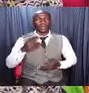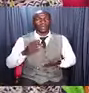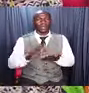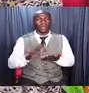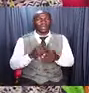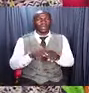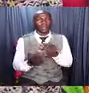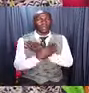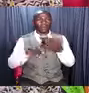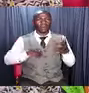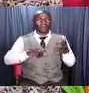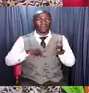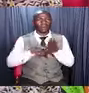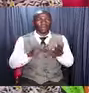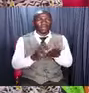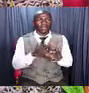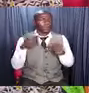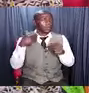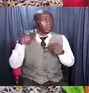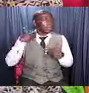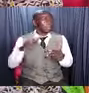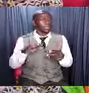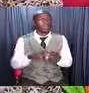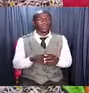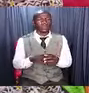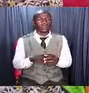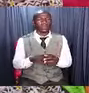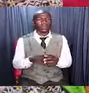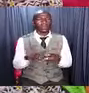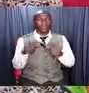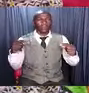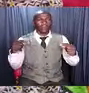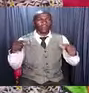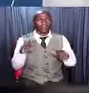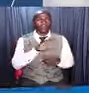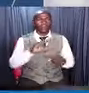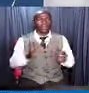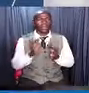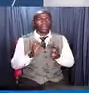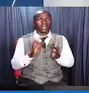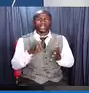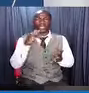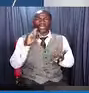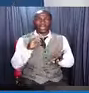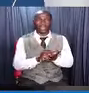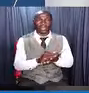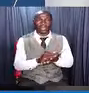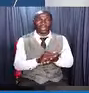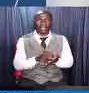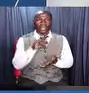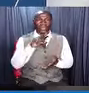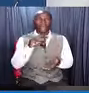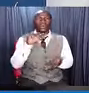mara upendo kwa mke, sometimes love to your wife, mara chuki. Sometimes hatred. Wadui wa Kristo. That's an enmity of Christ. Anasema, he says,